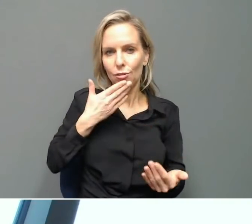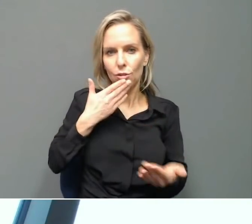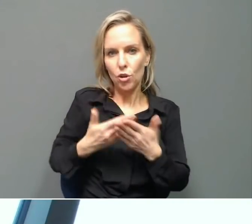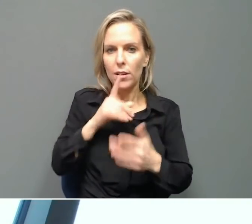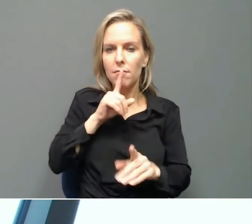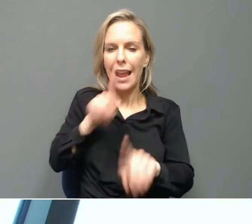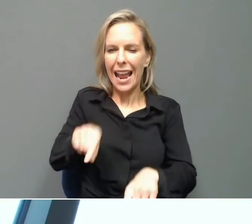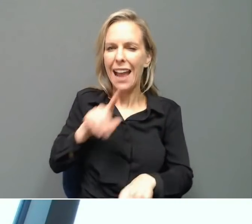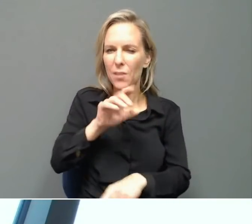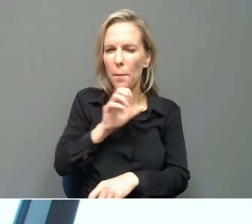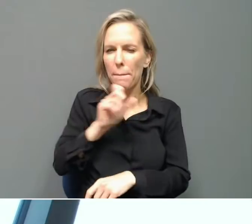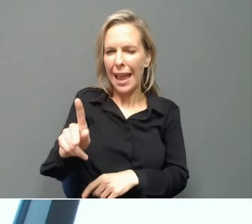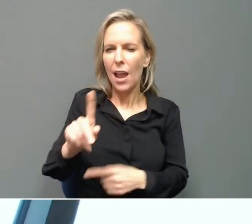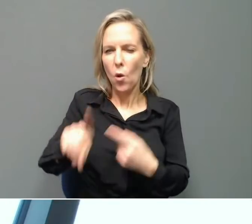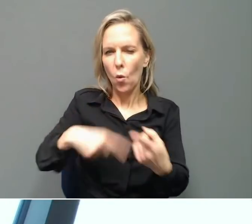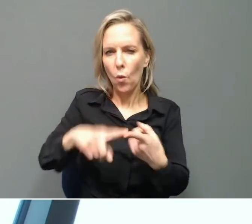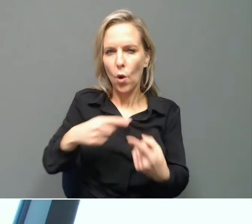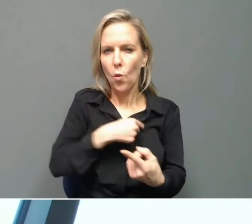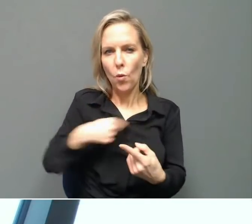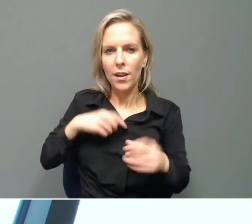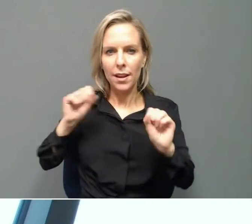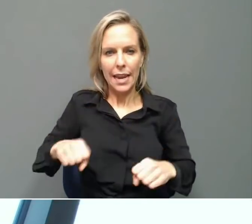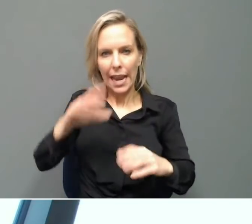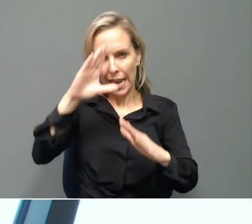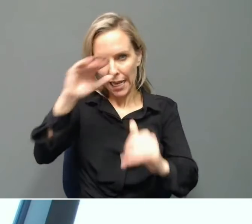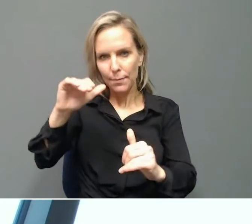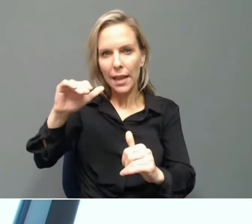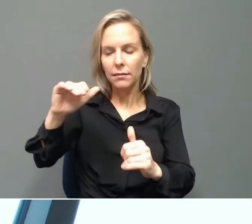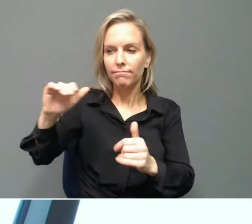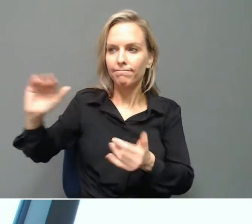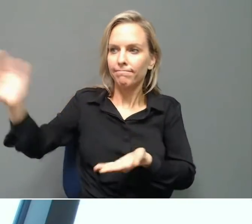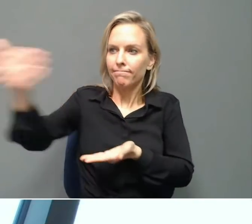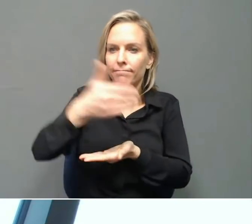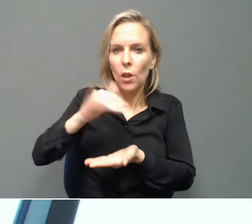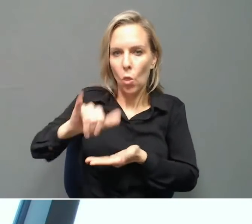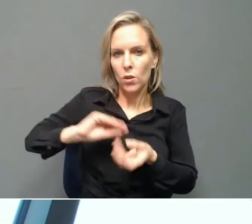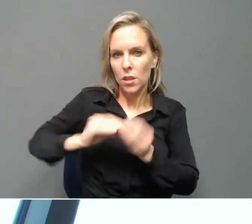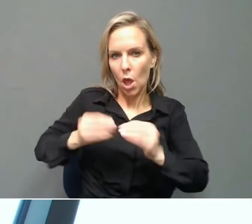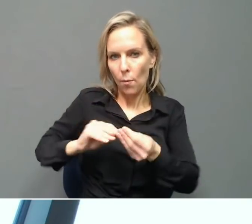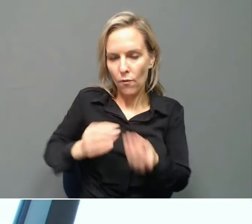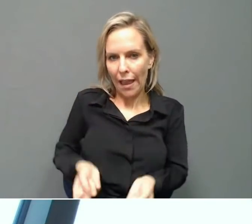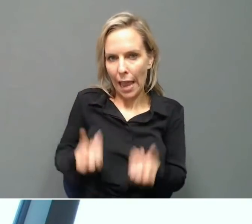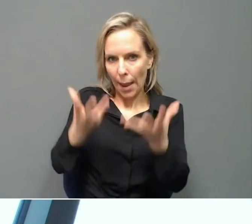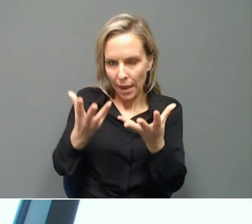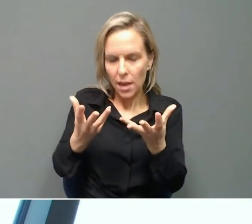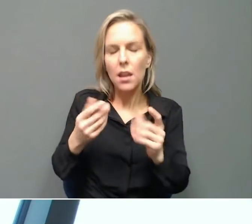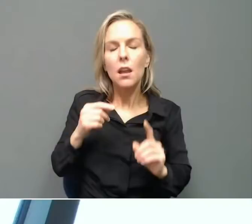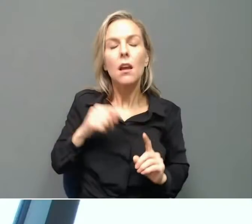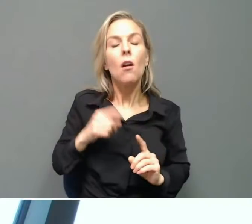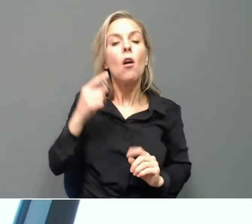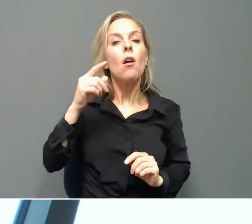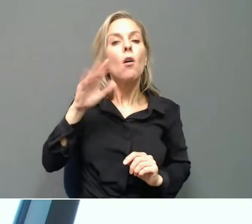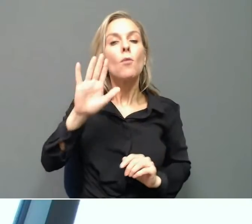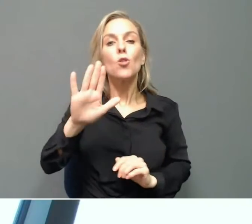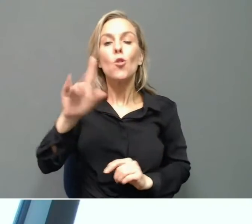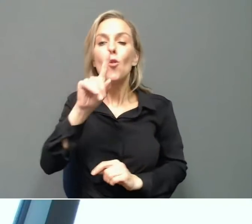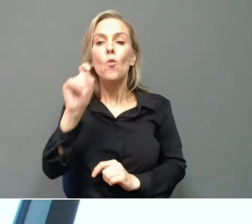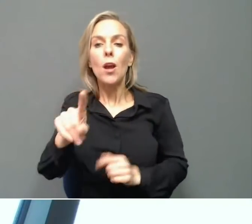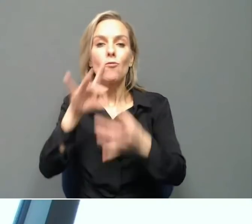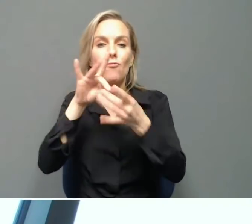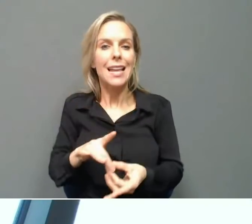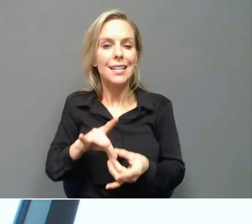on when we can expect those numbers, and we'll get those to you. And then as far as